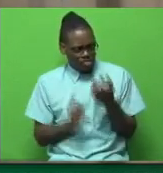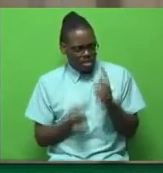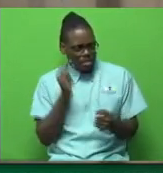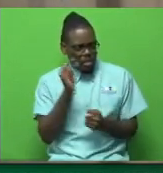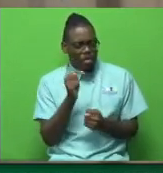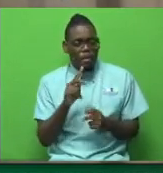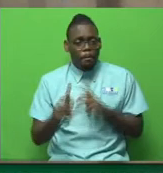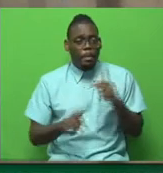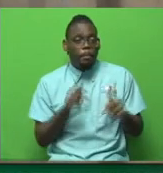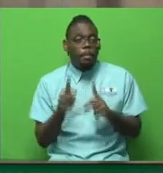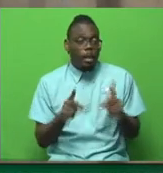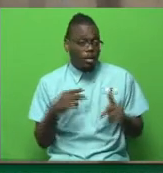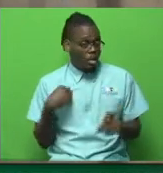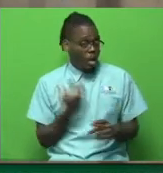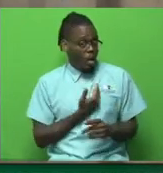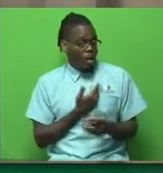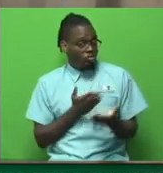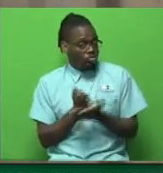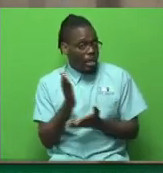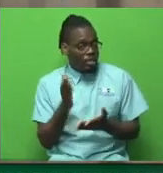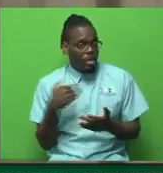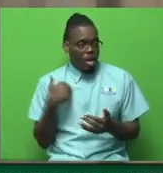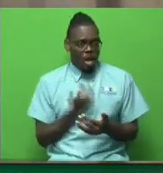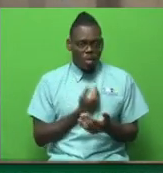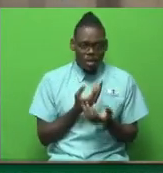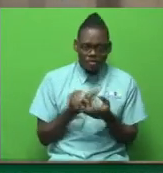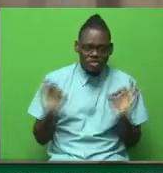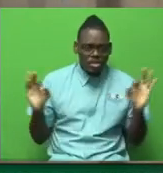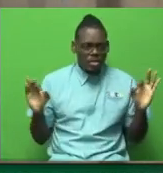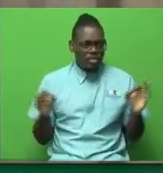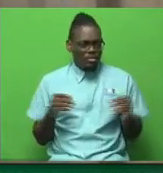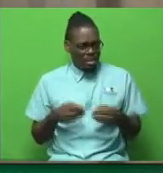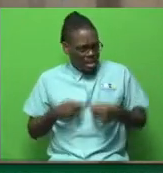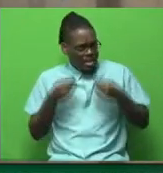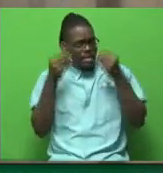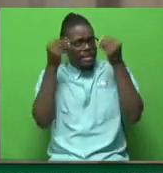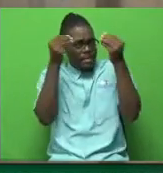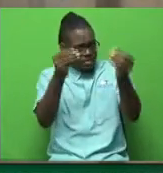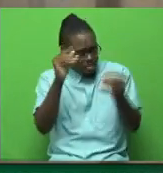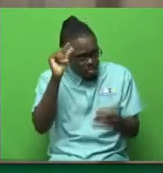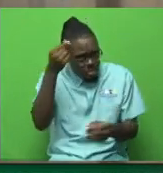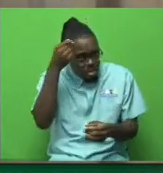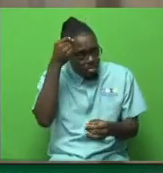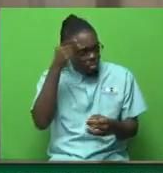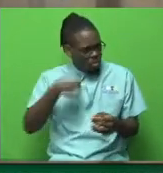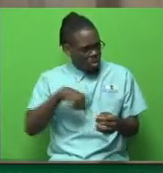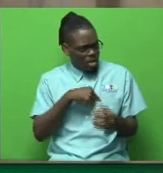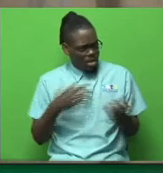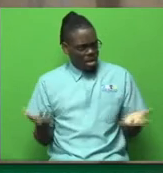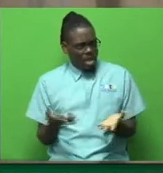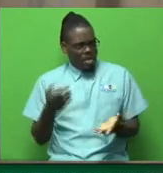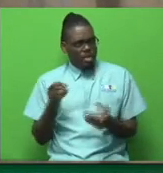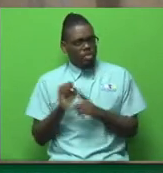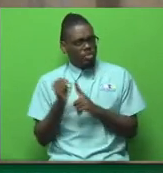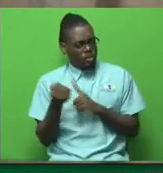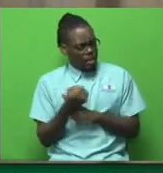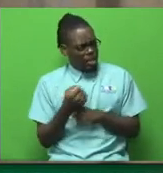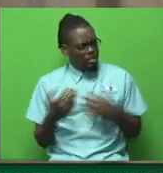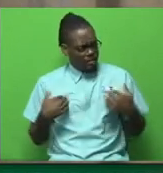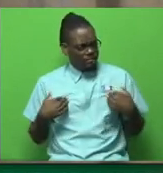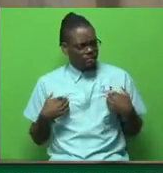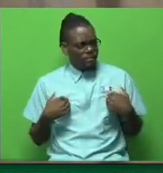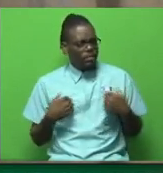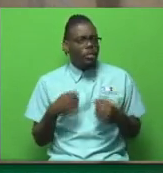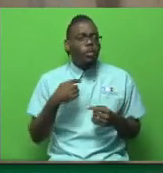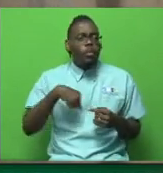rights we give up certain freedom for exist in society and once we have done that we have a reasonable expectation